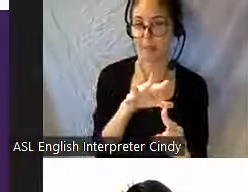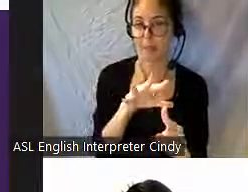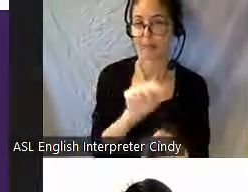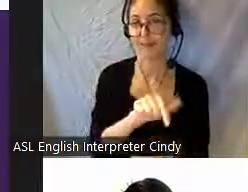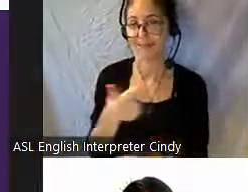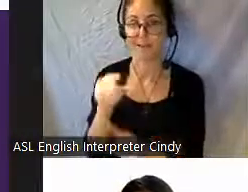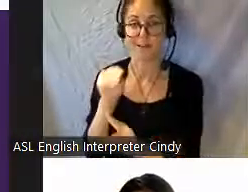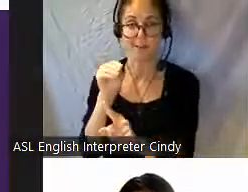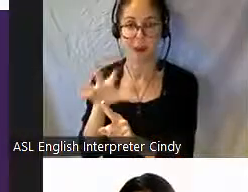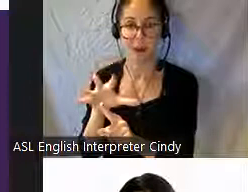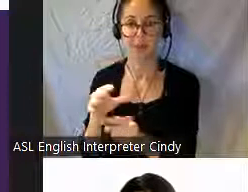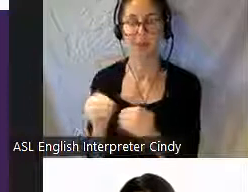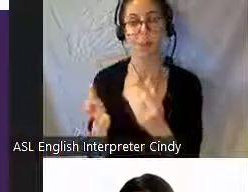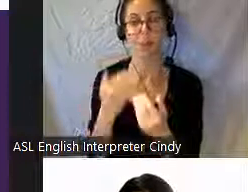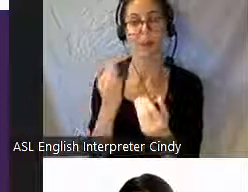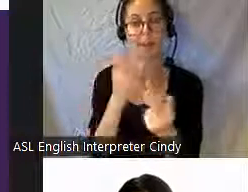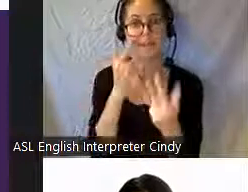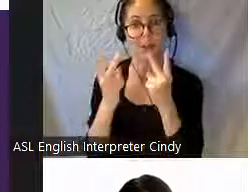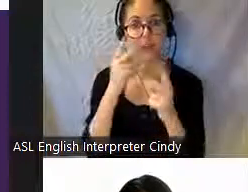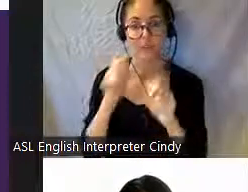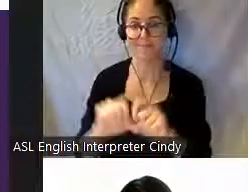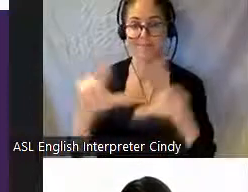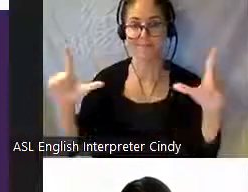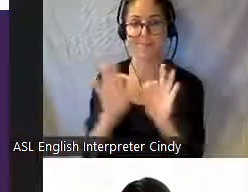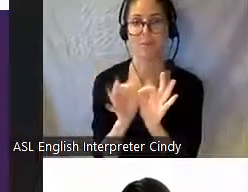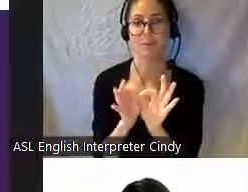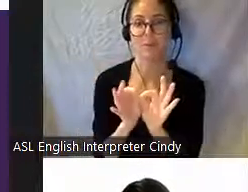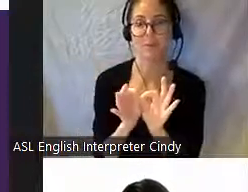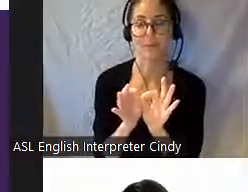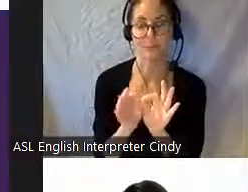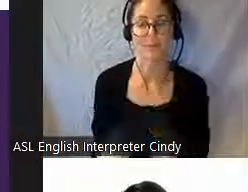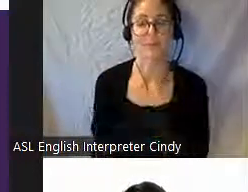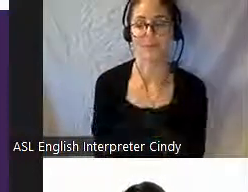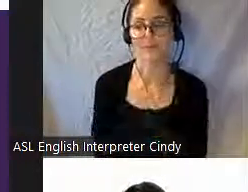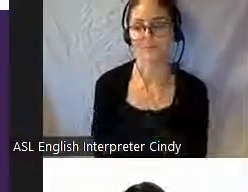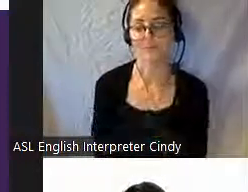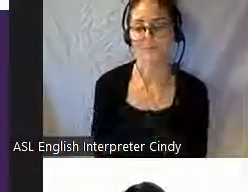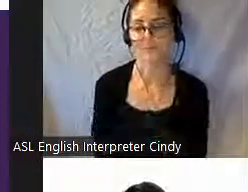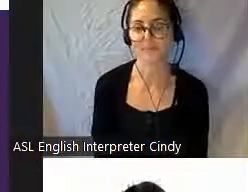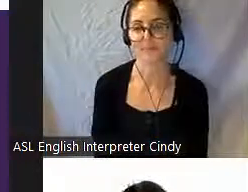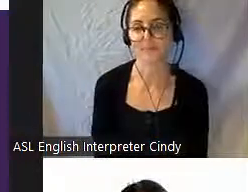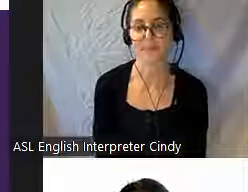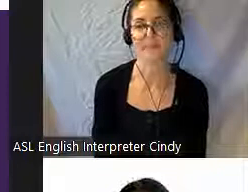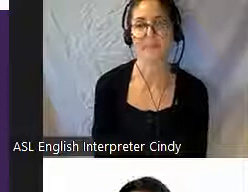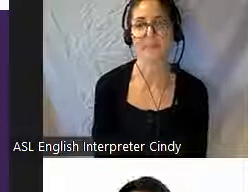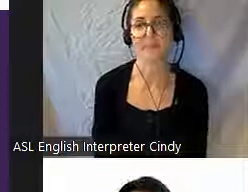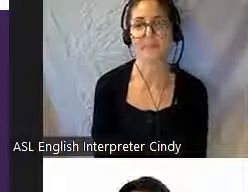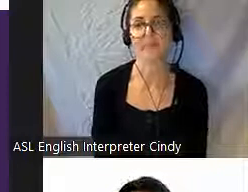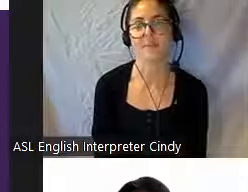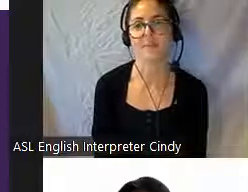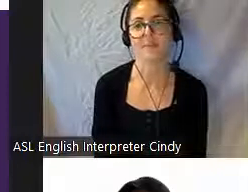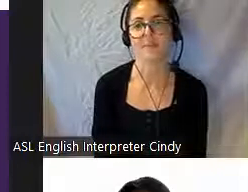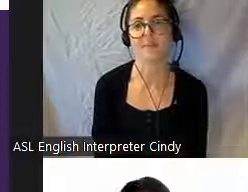you will have a better visual of the translation as or interpretation as we go through the presentation.